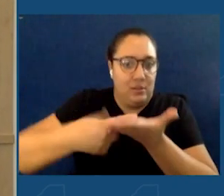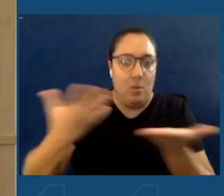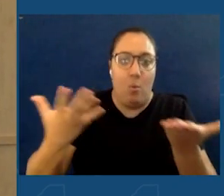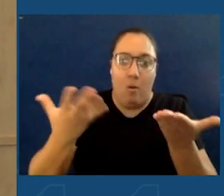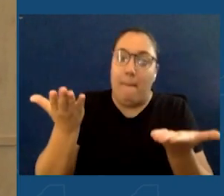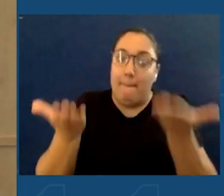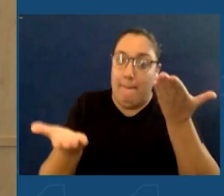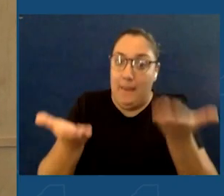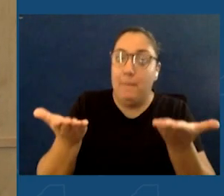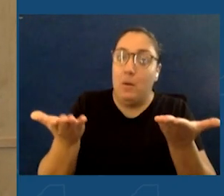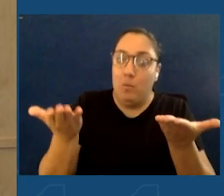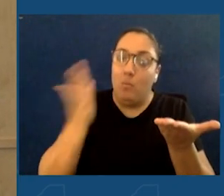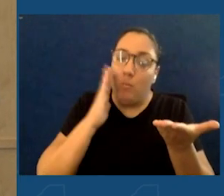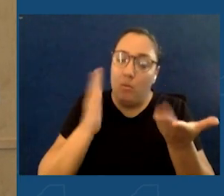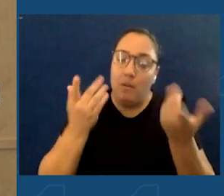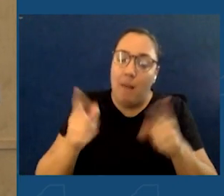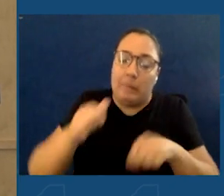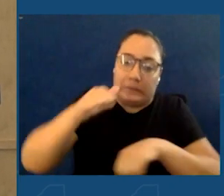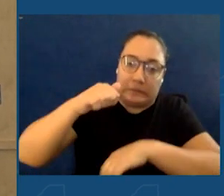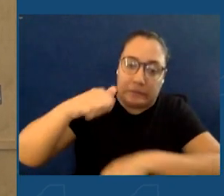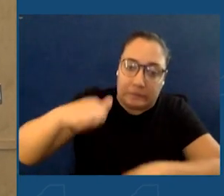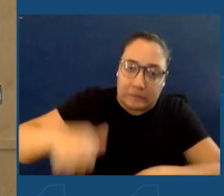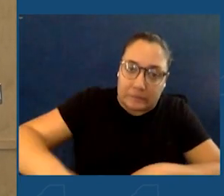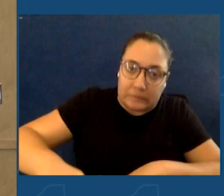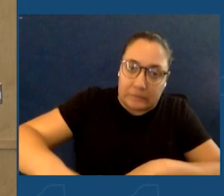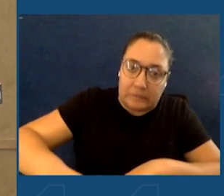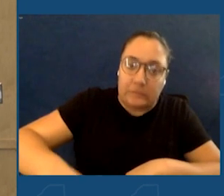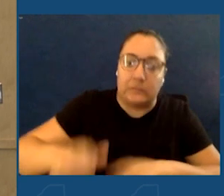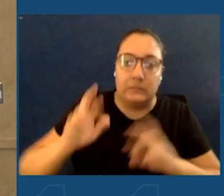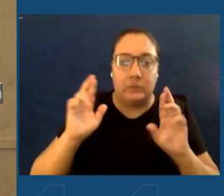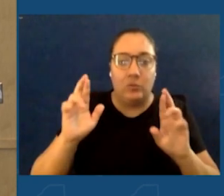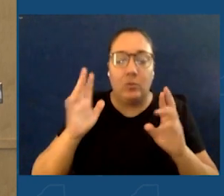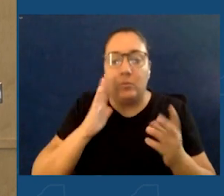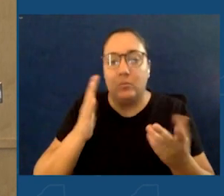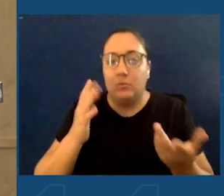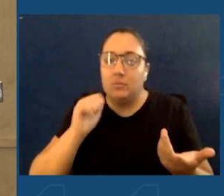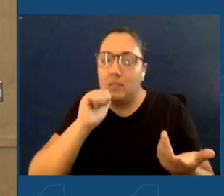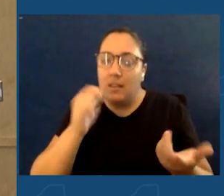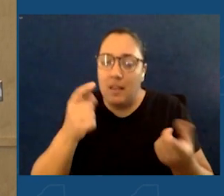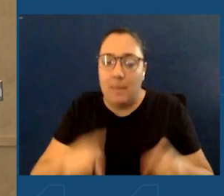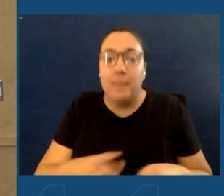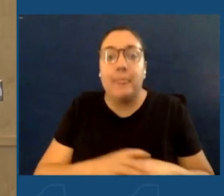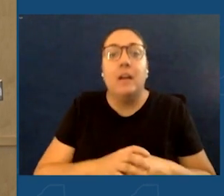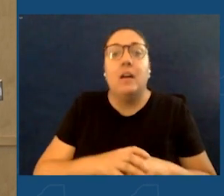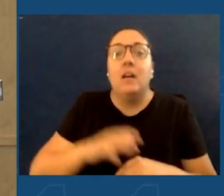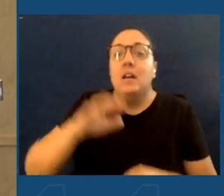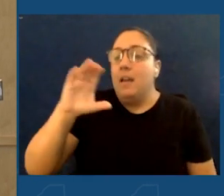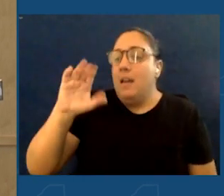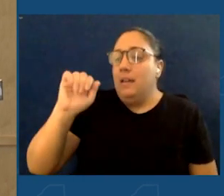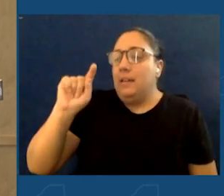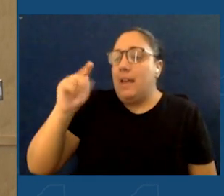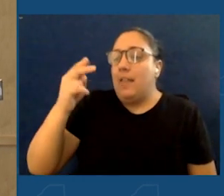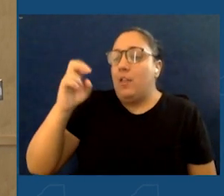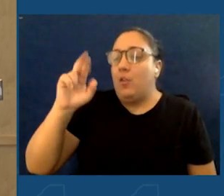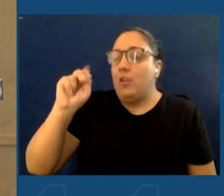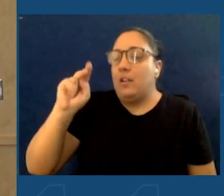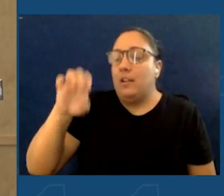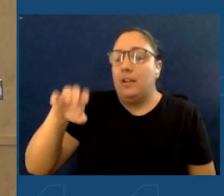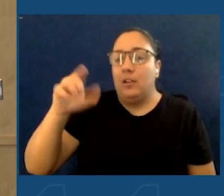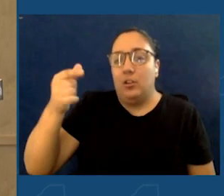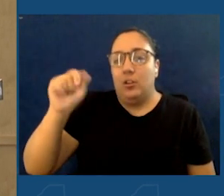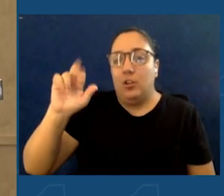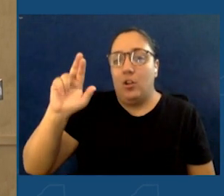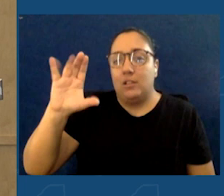this year. Also, you need to get to know Catherine Garcia, who's an extraordinary public servant who has many years of experience dealing with